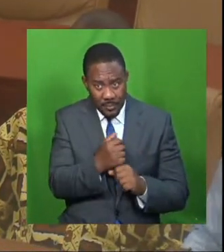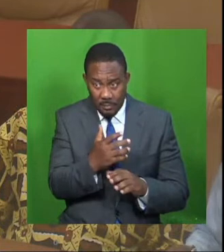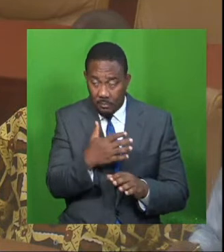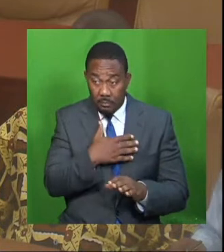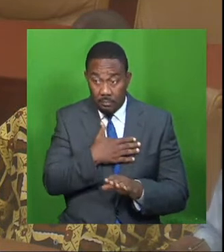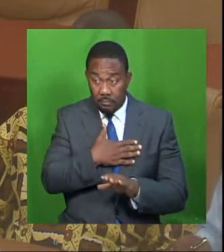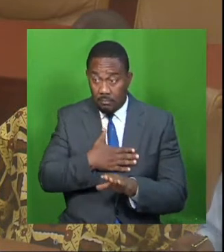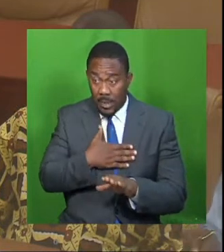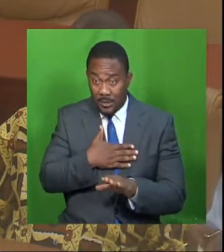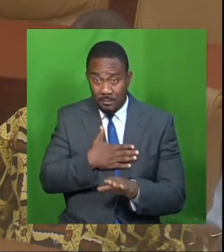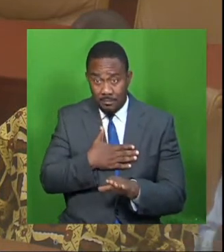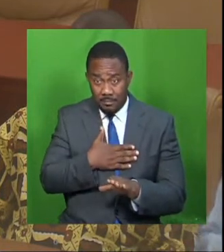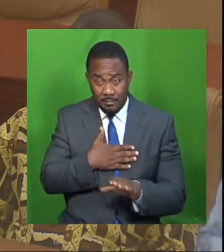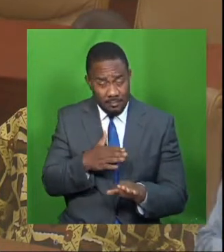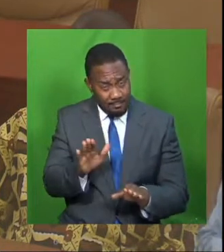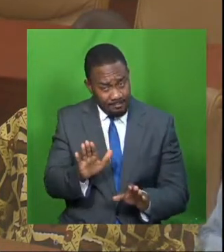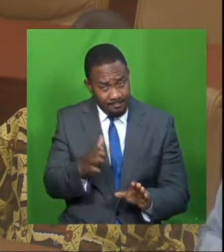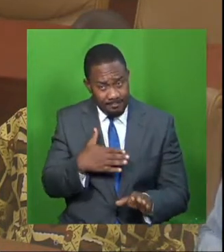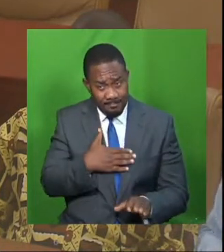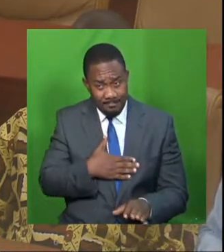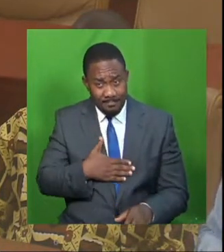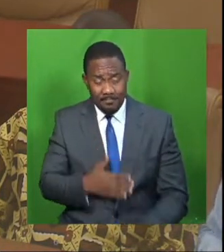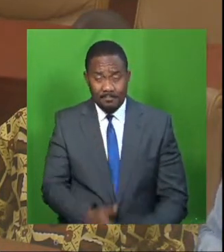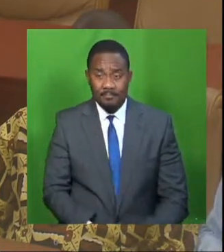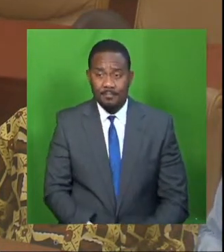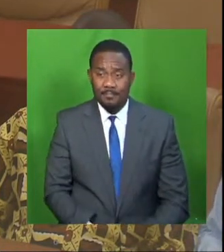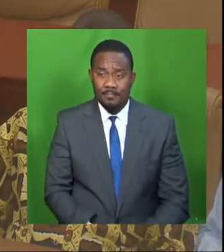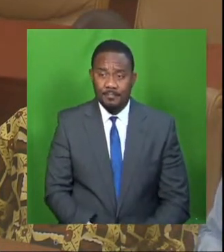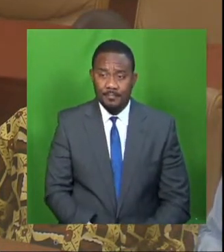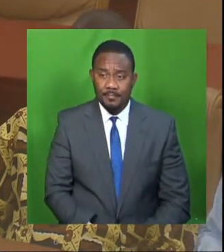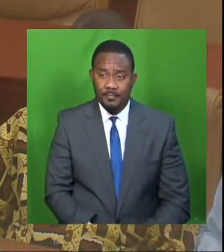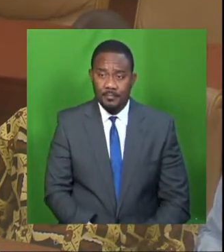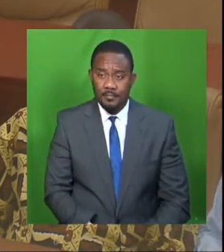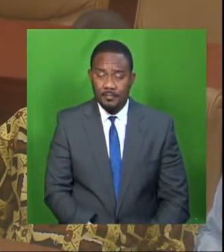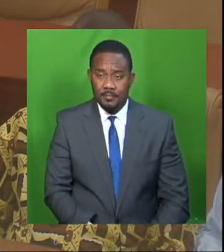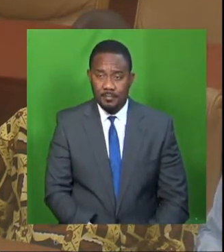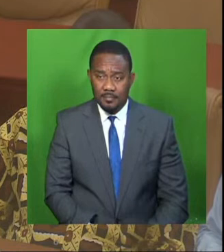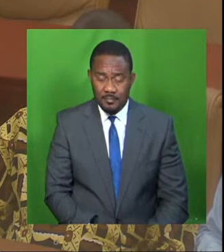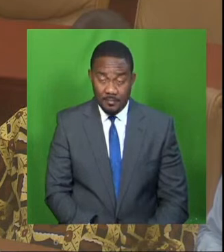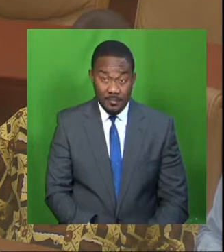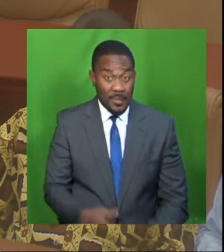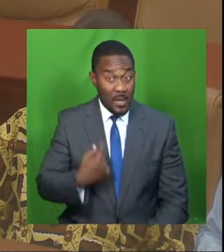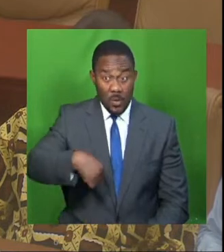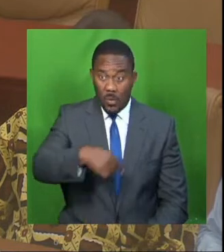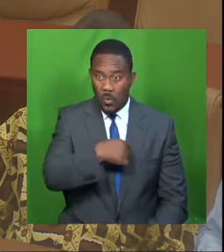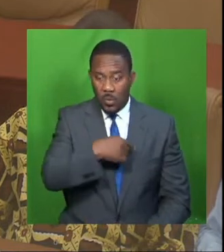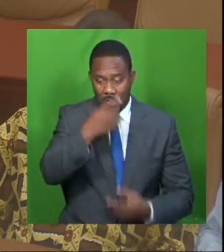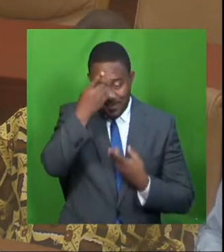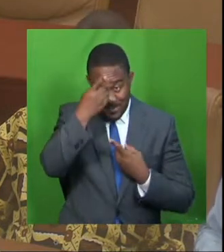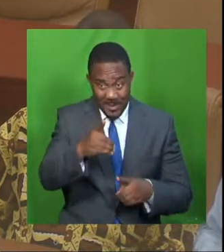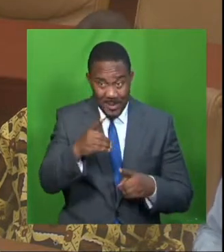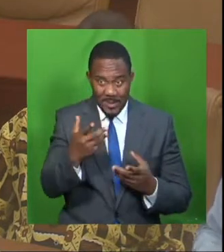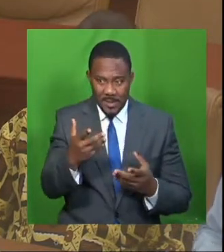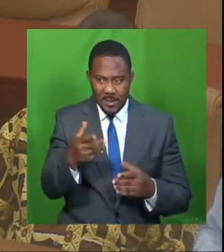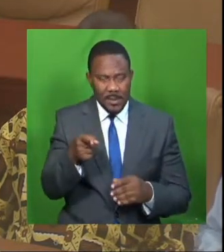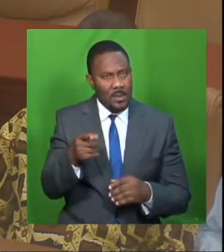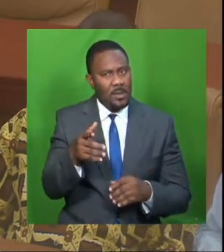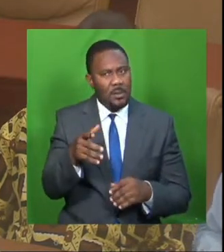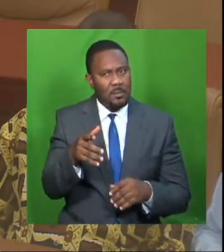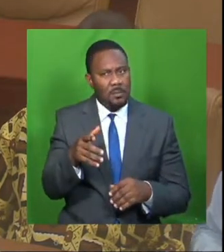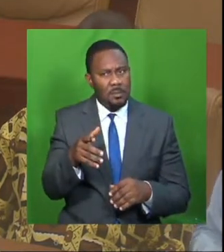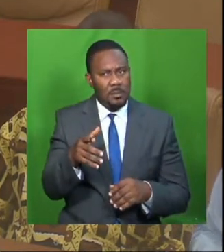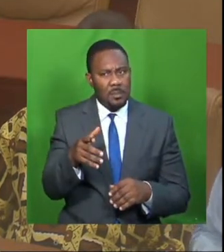I don't think, Mr. Speaker, this House should tolerate or play with oversight responsibility. In the 141st IPU, Mr.